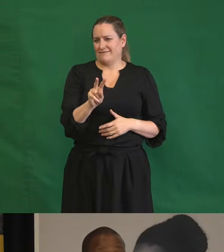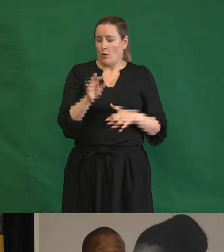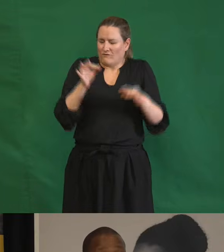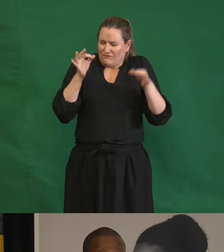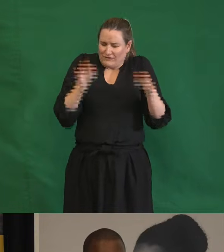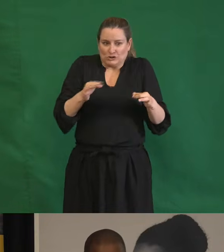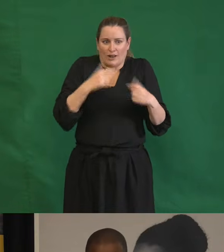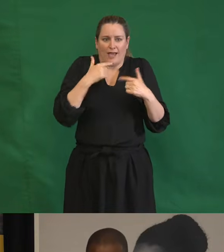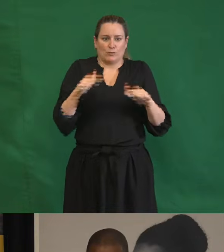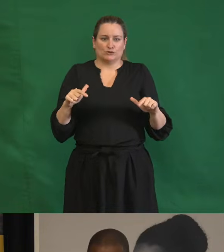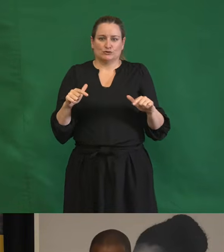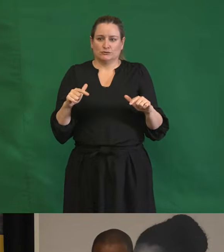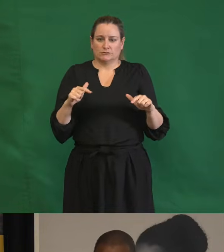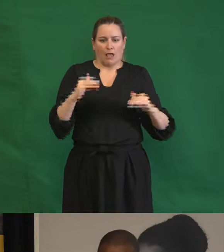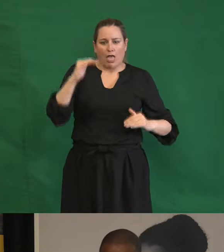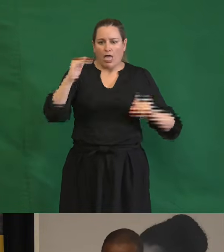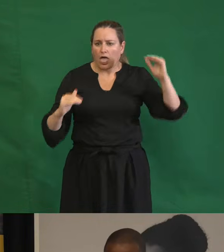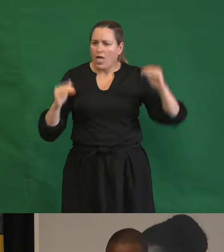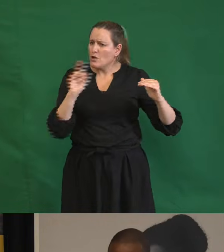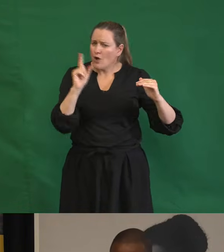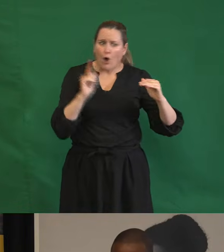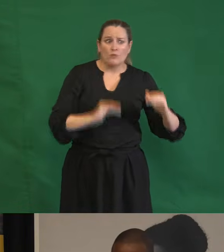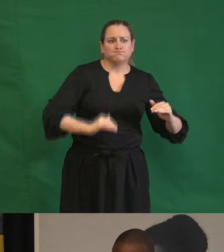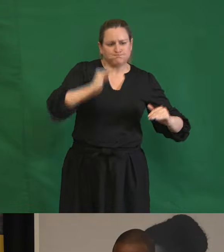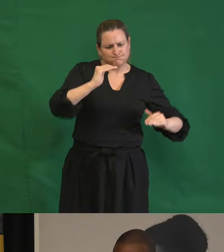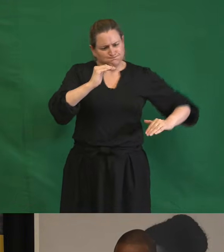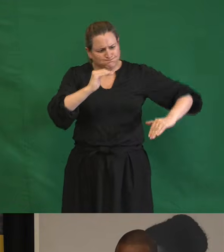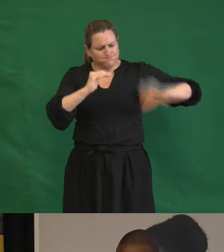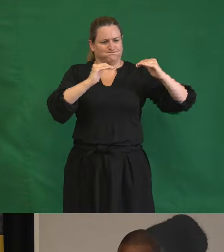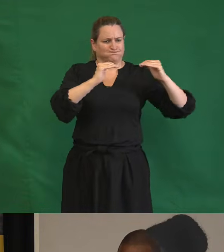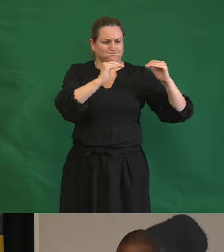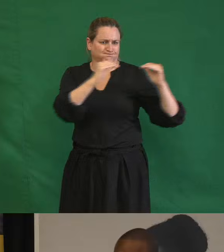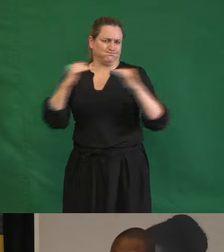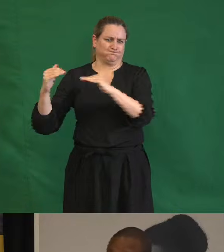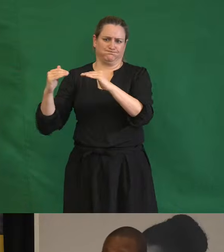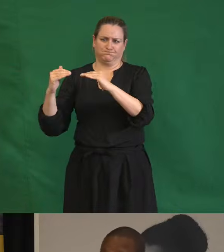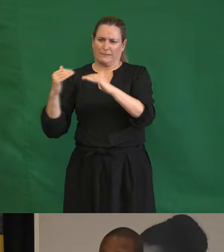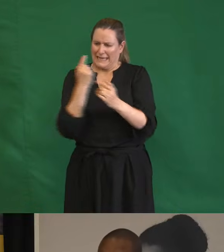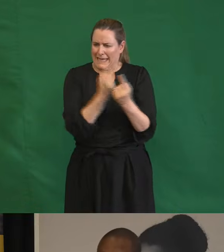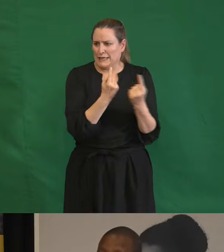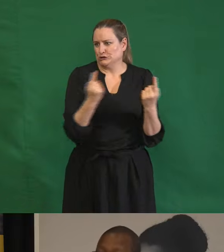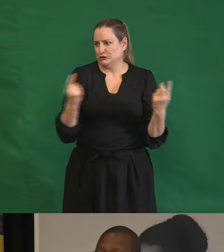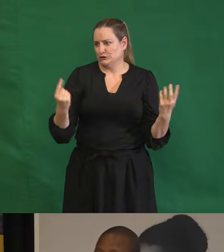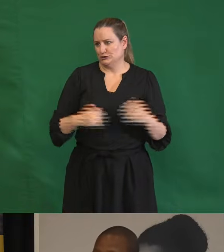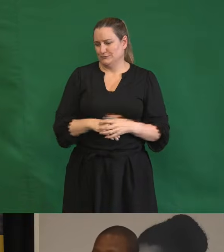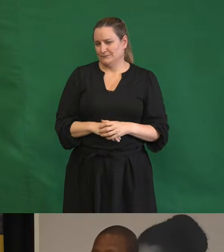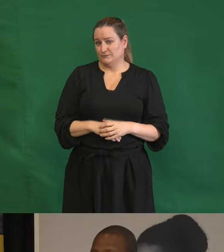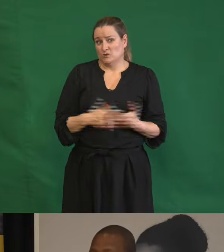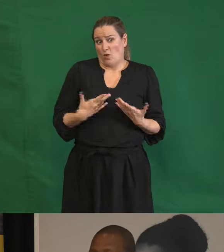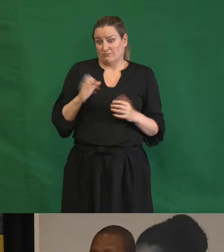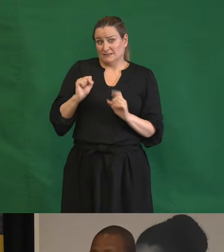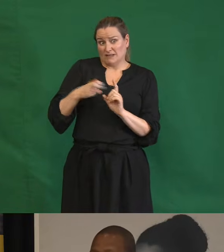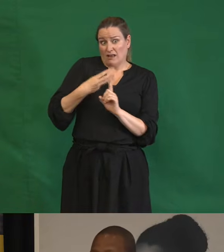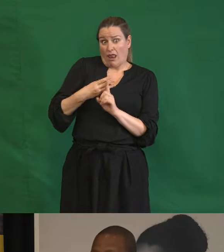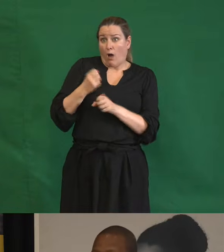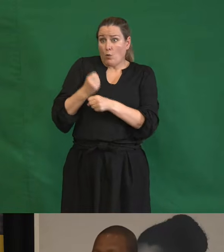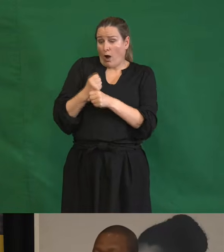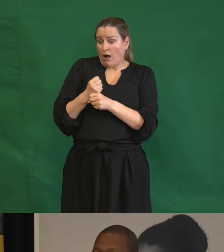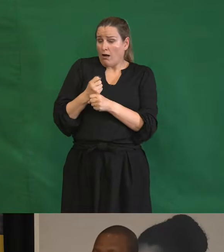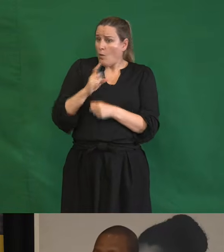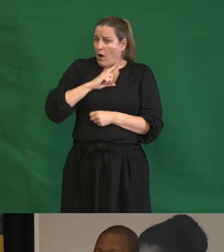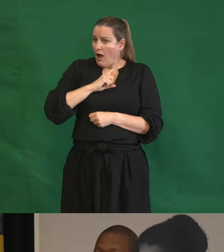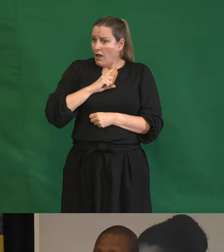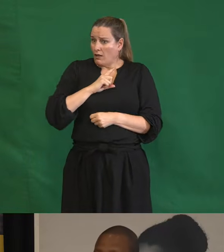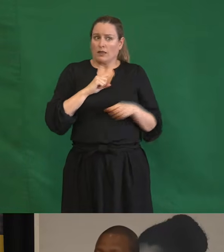parity of esteem. And this is exactly where SADiLaR's work derives from. It derives from the Constitution, that we